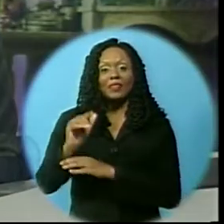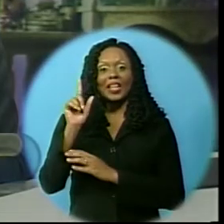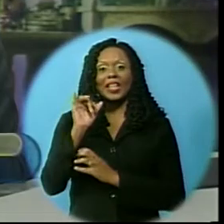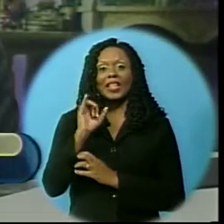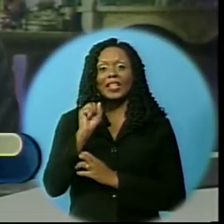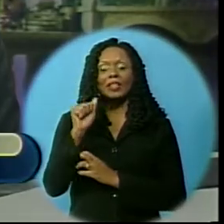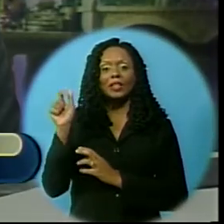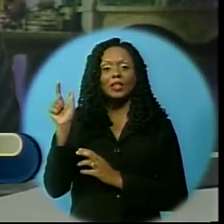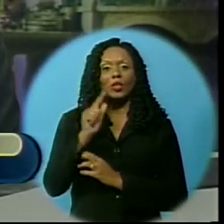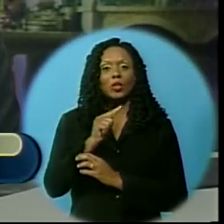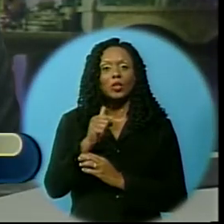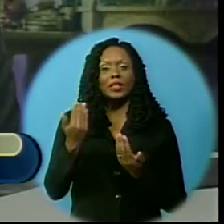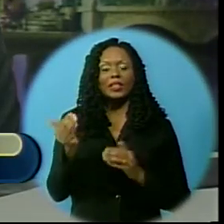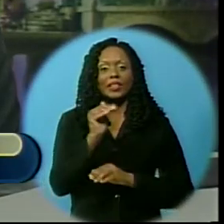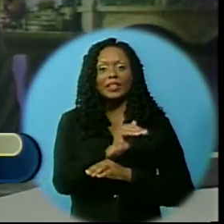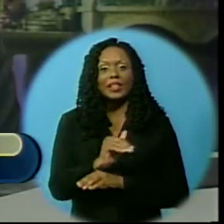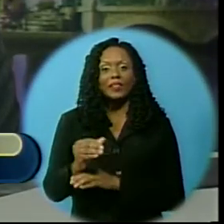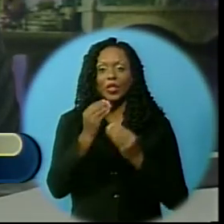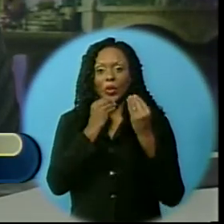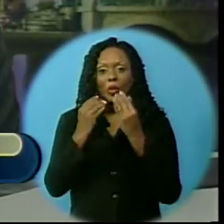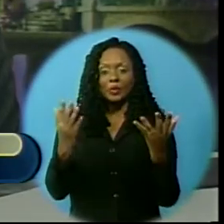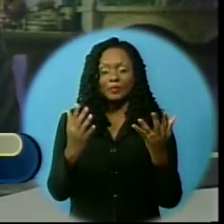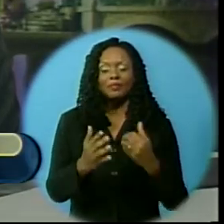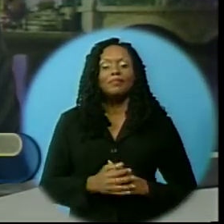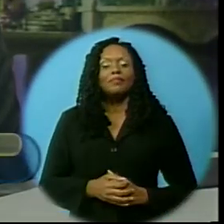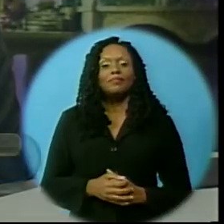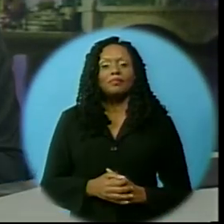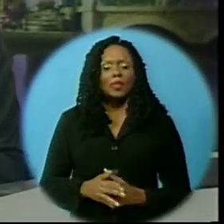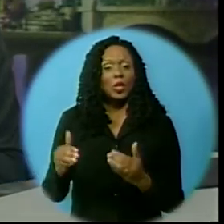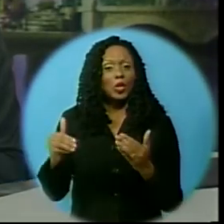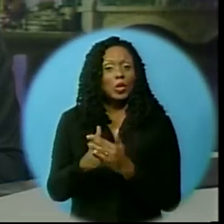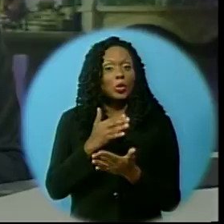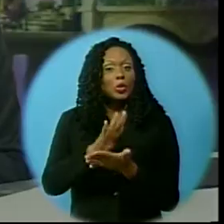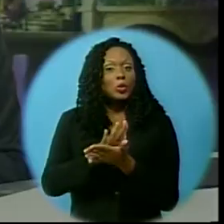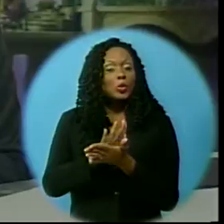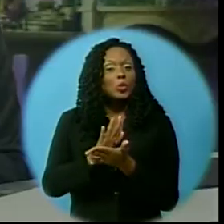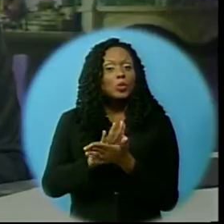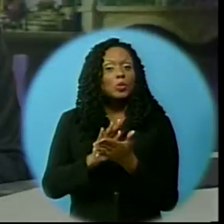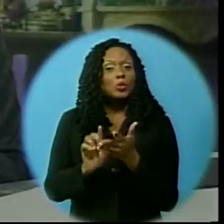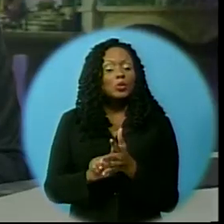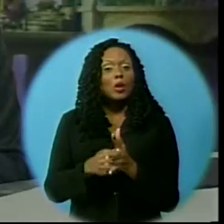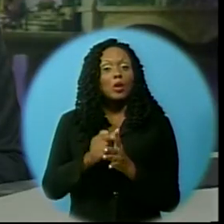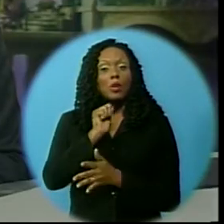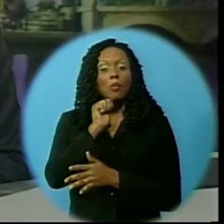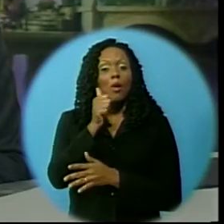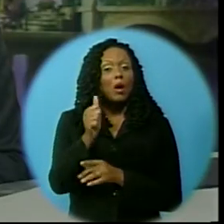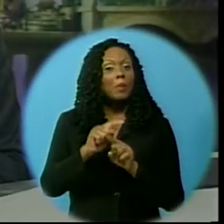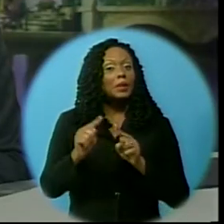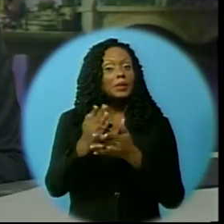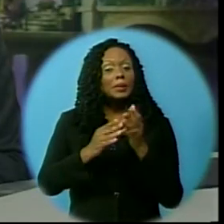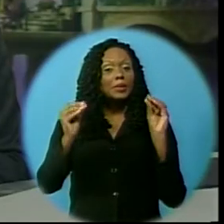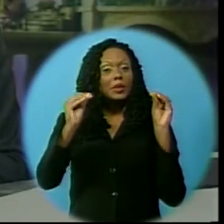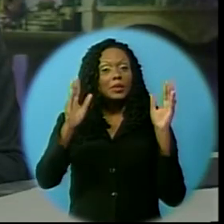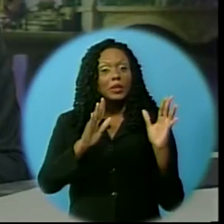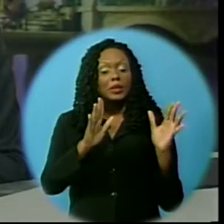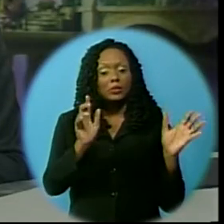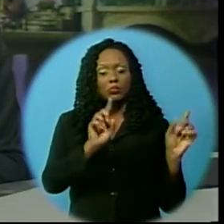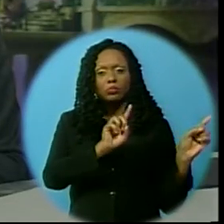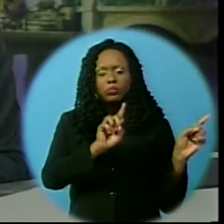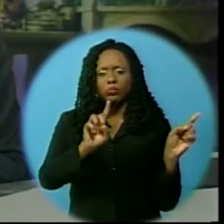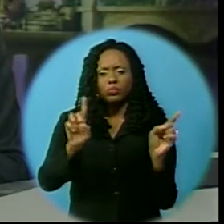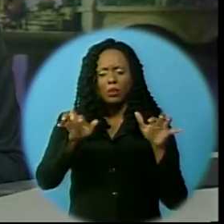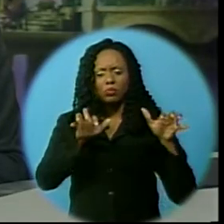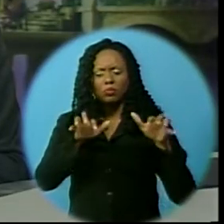Lisa Lord with the CBC Evening News in our top story. The new school term starts tomorrow with some teachers meeting at